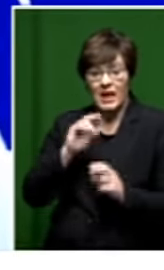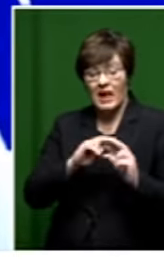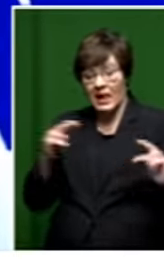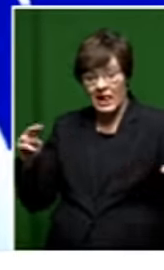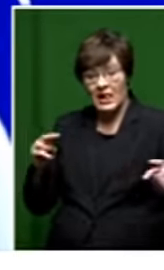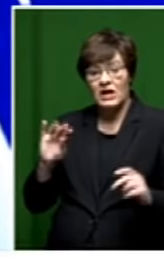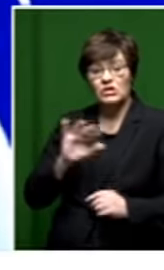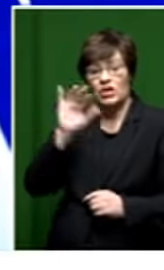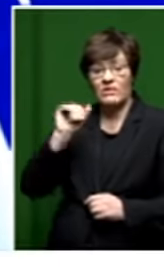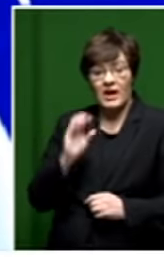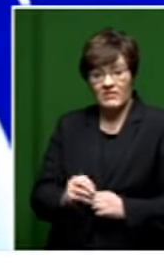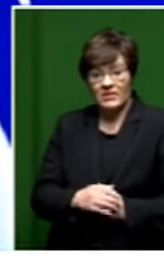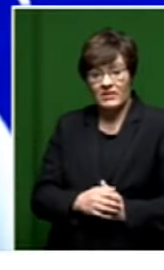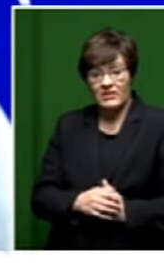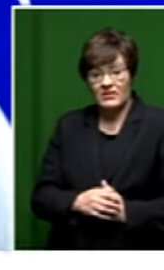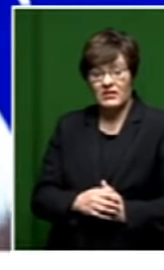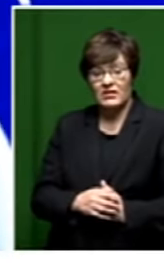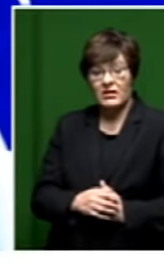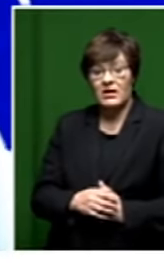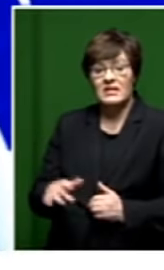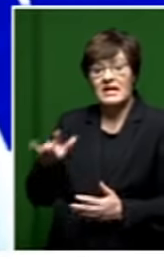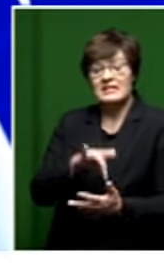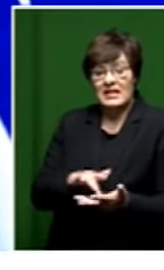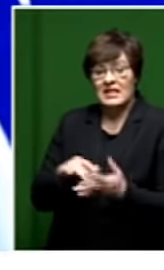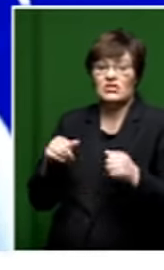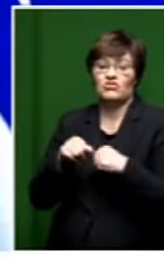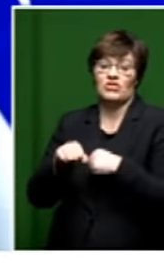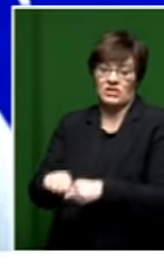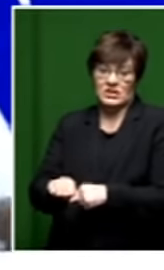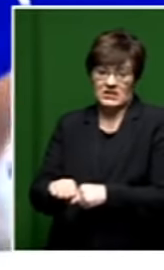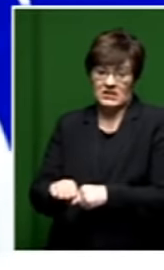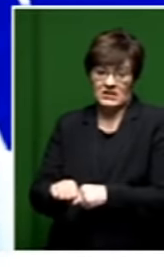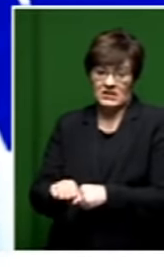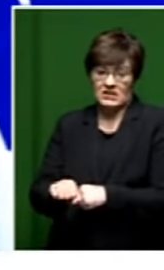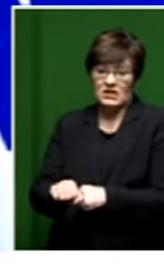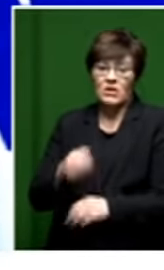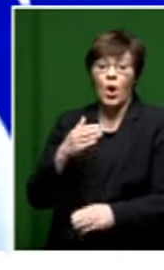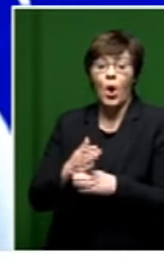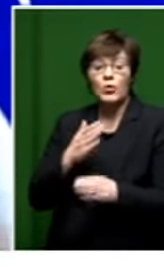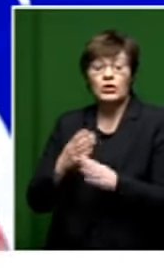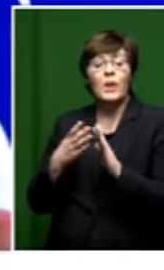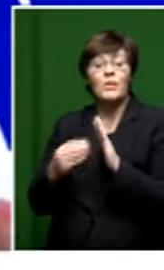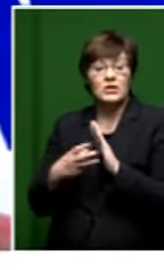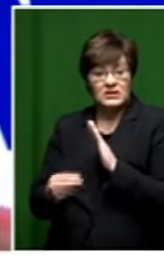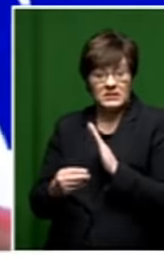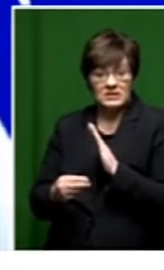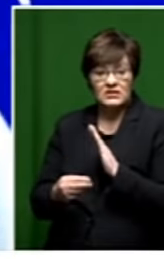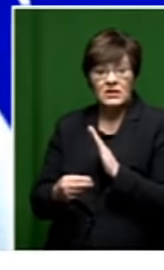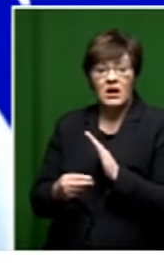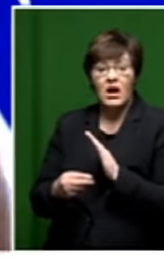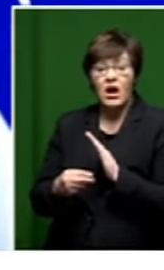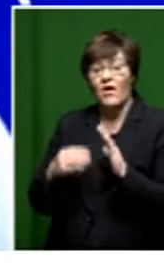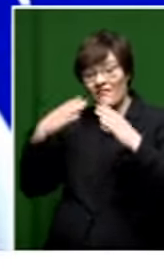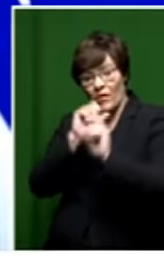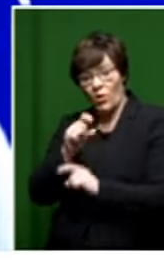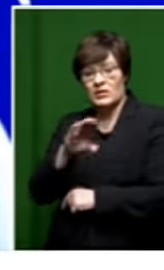in South Africa, really centering their strategies, centering their operating models around the customer.